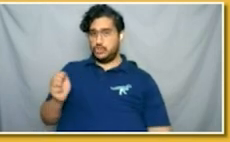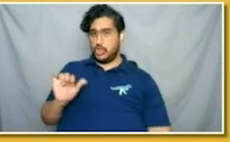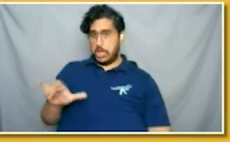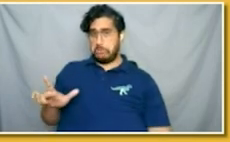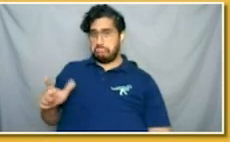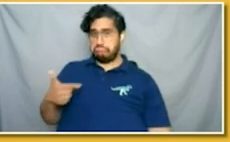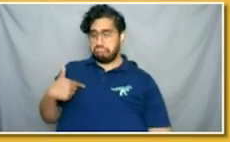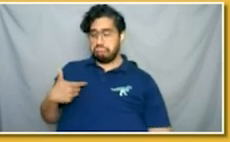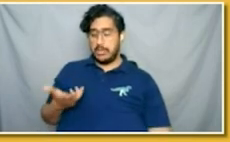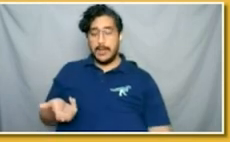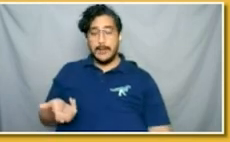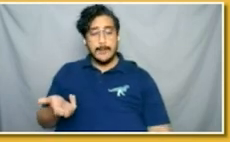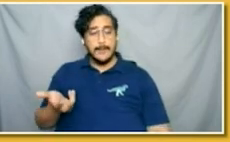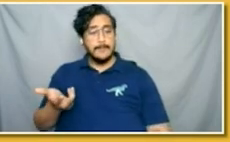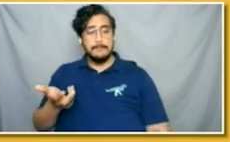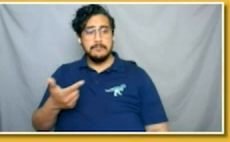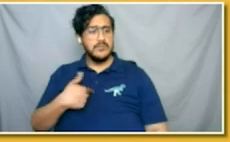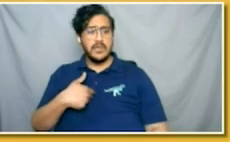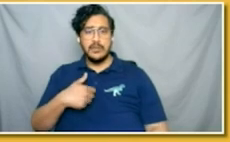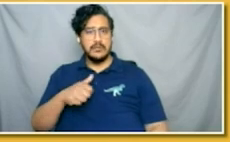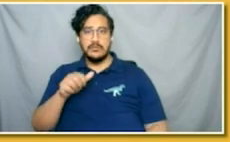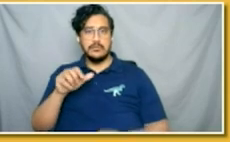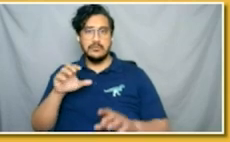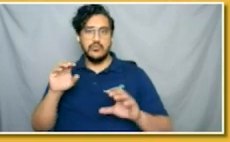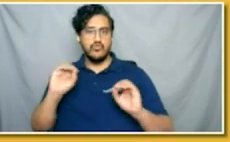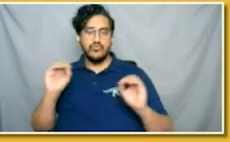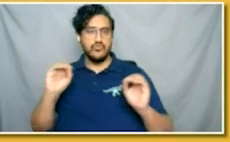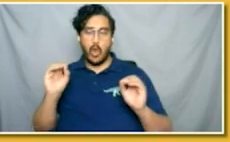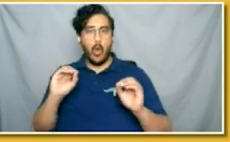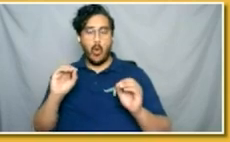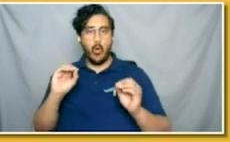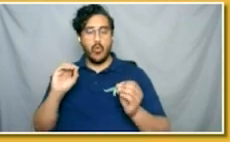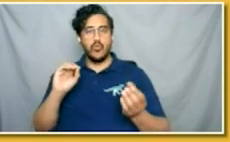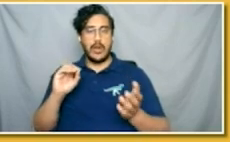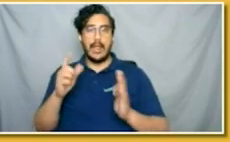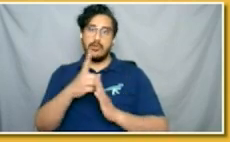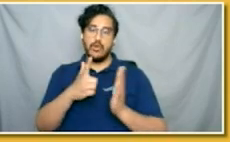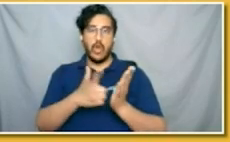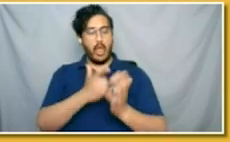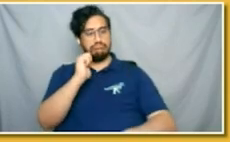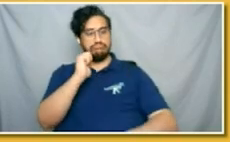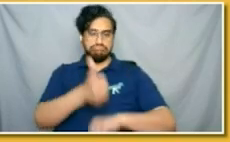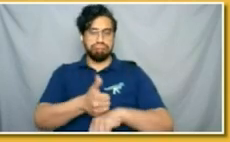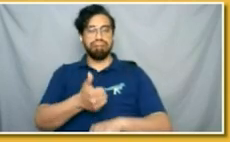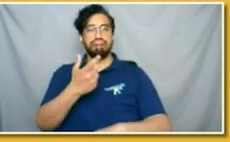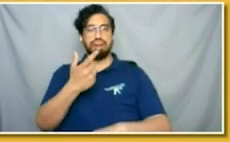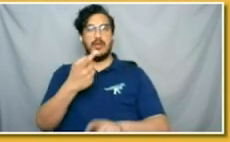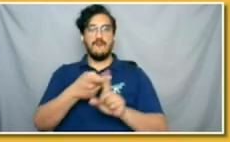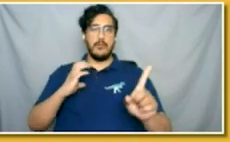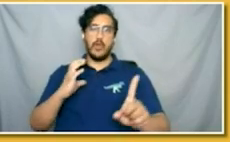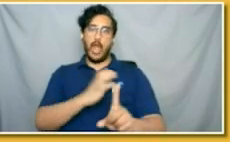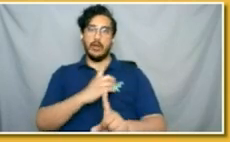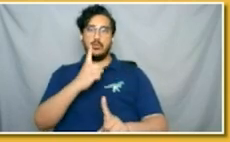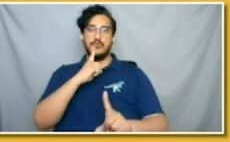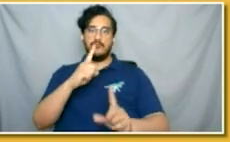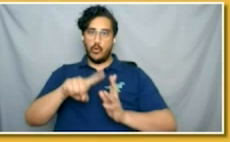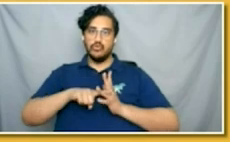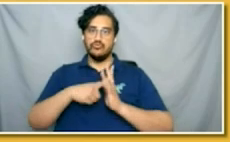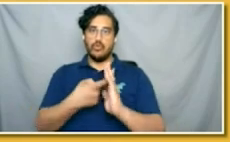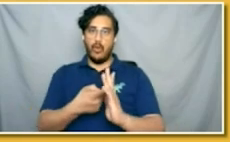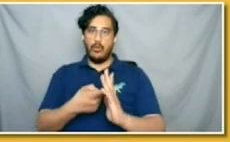There's no act of Congress that's needed to implement postal banking. And in fact, you know, it's